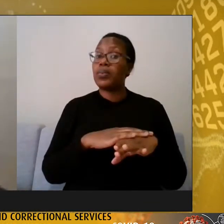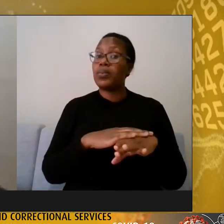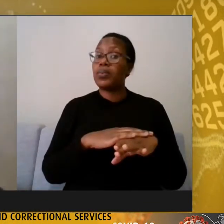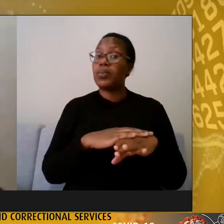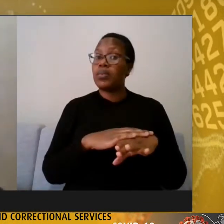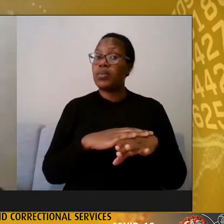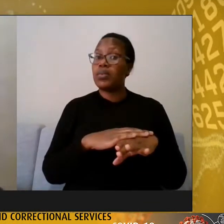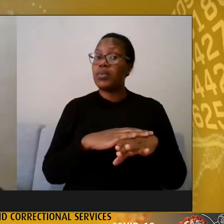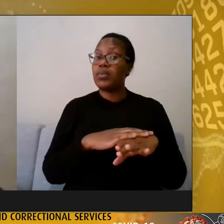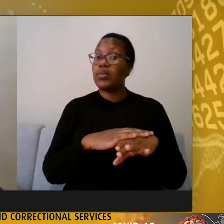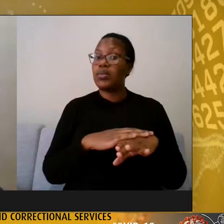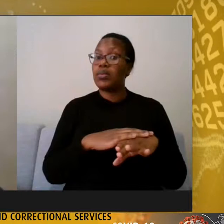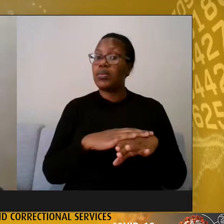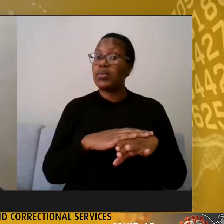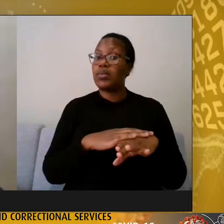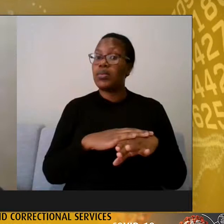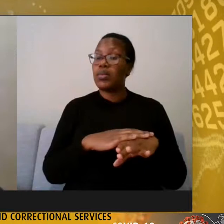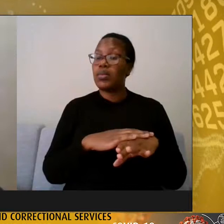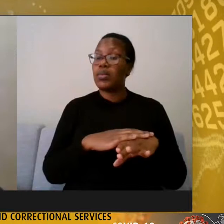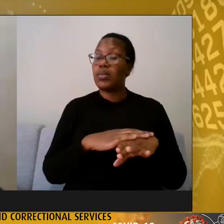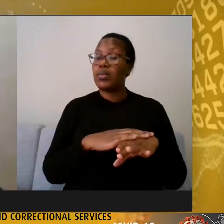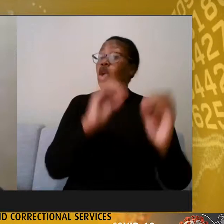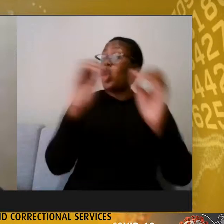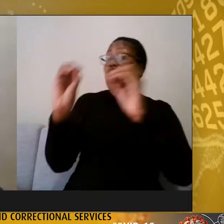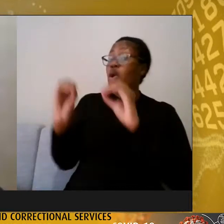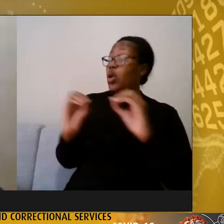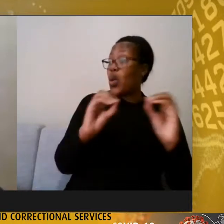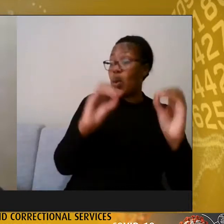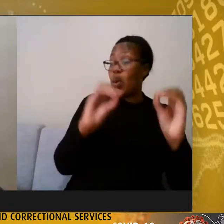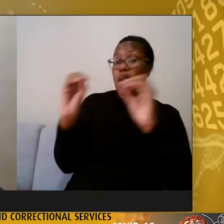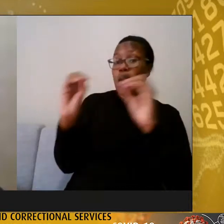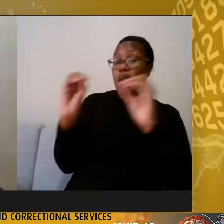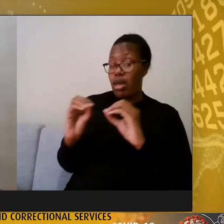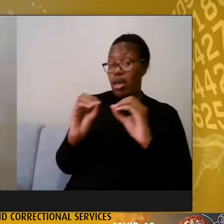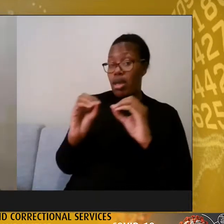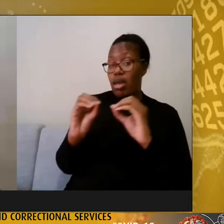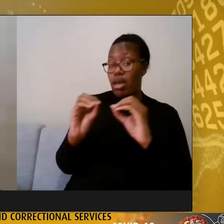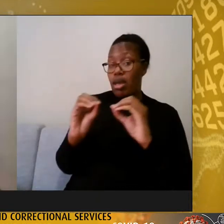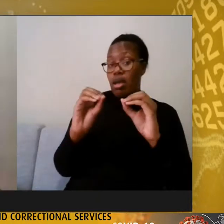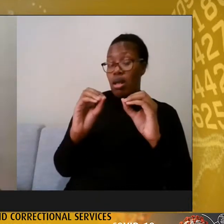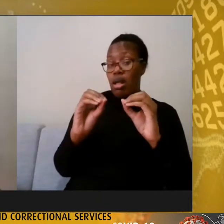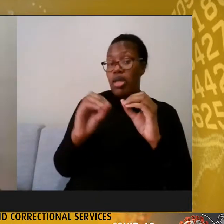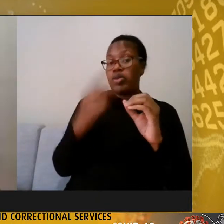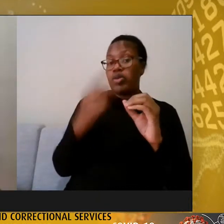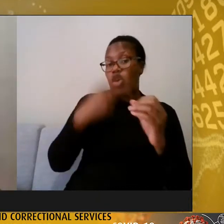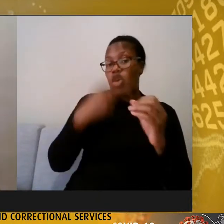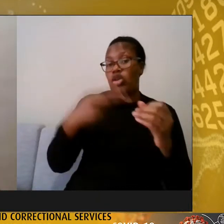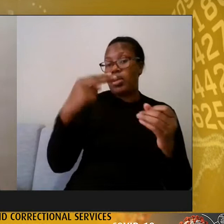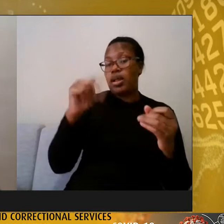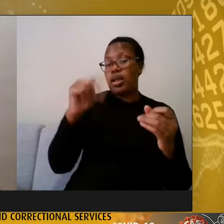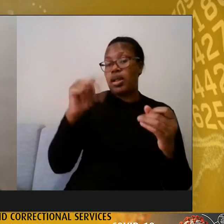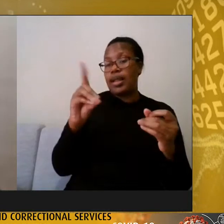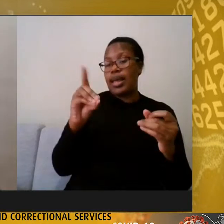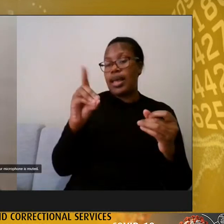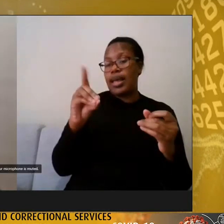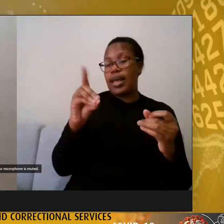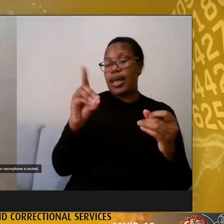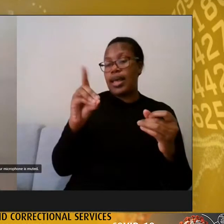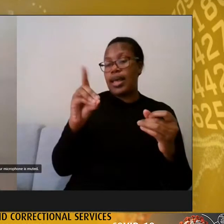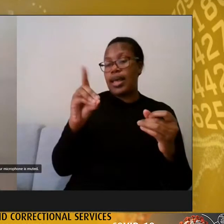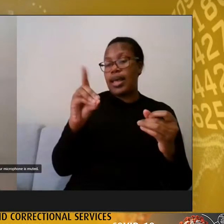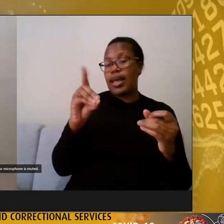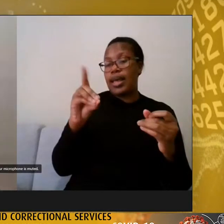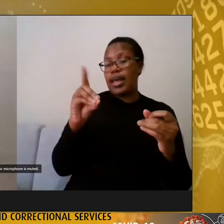Okay. If there's no other member, then we'll take Honourable Hendricks to ask